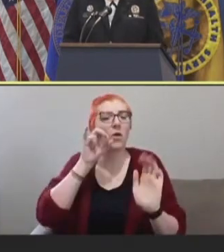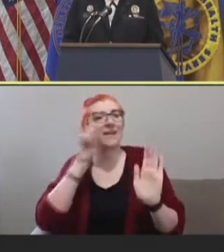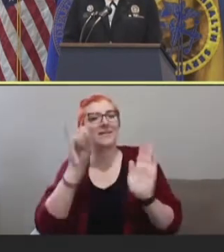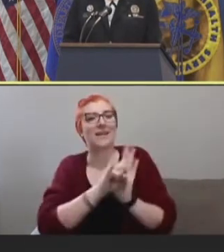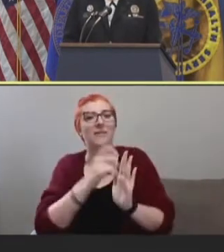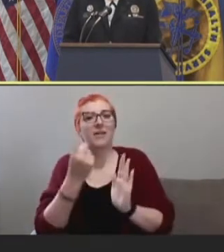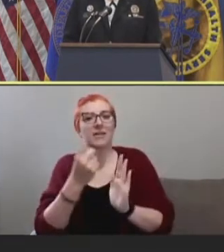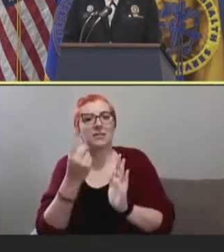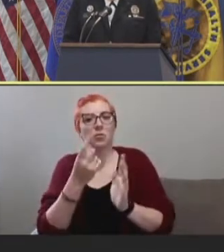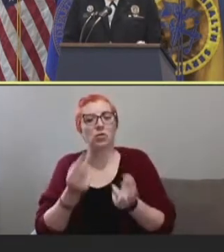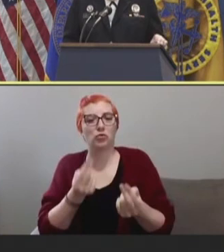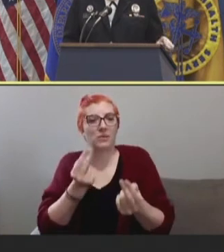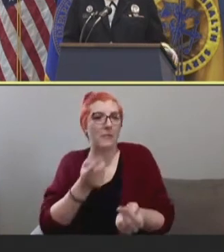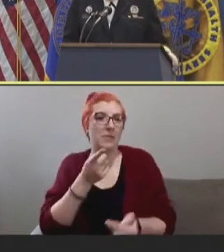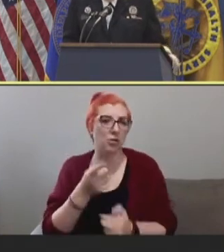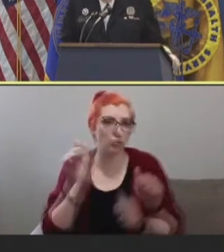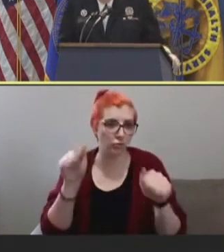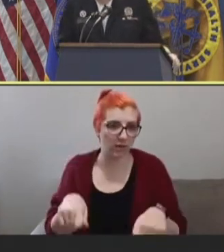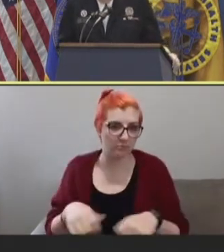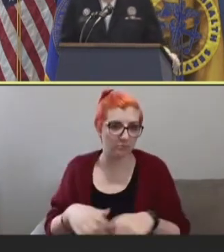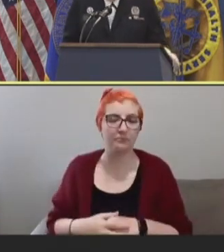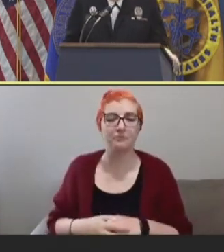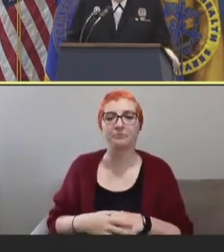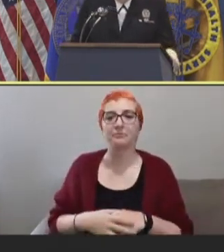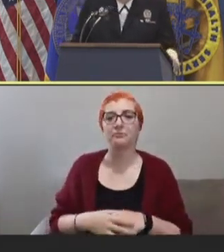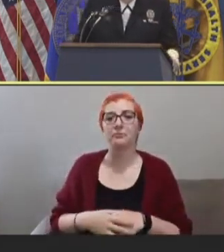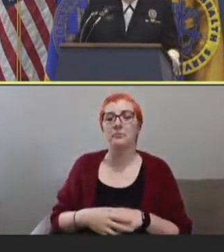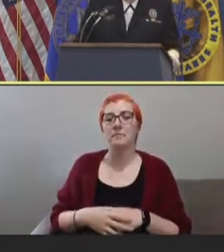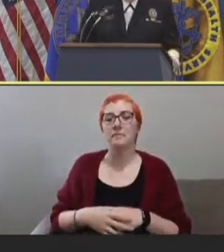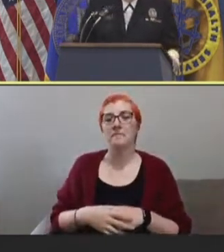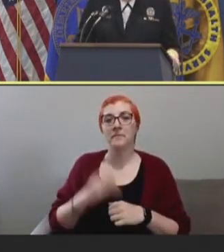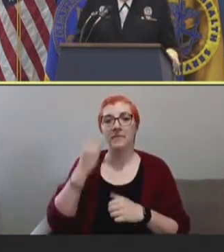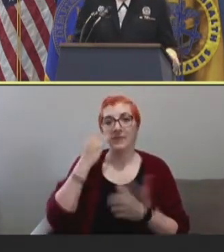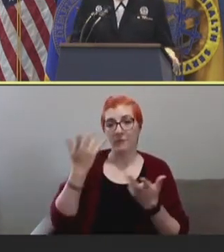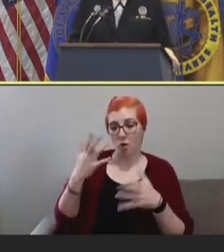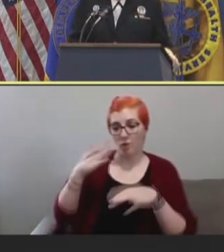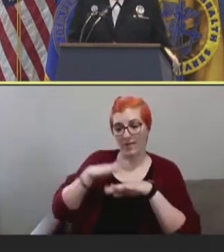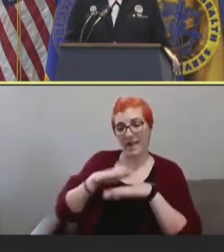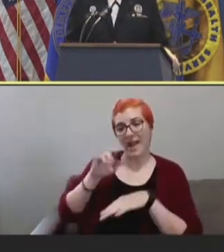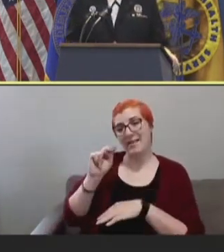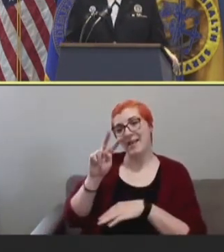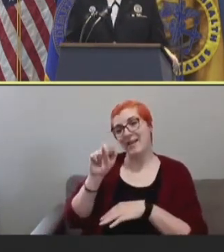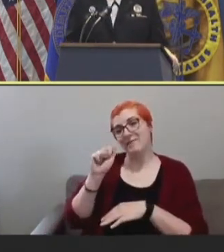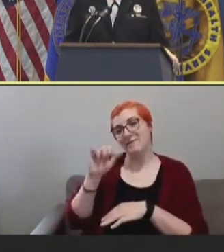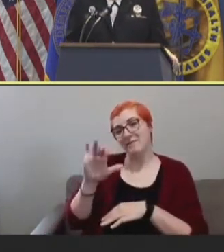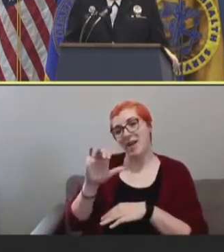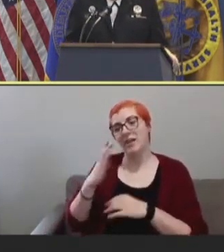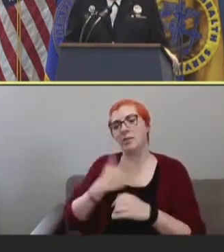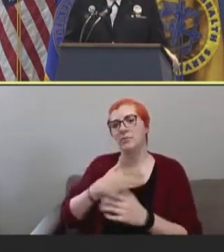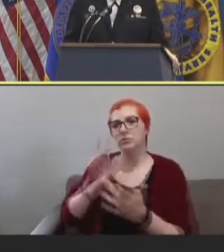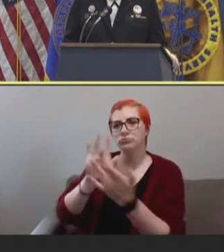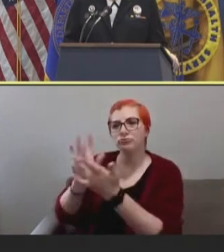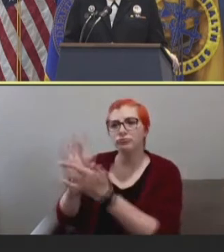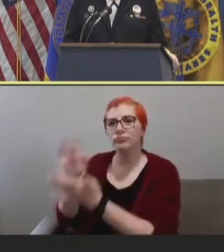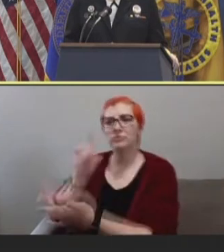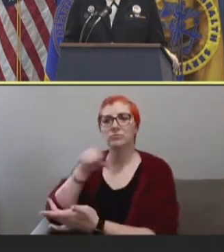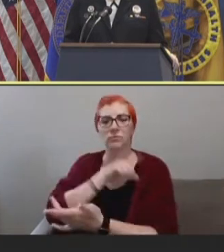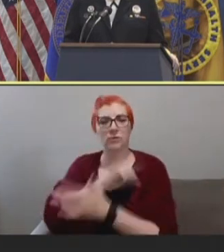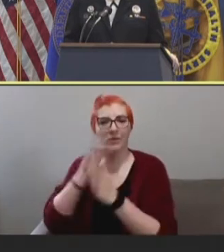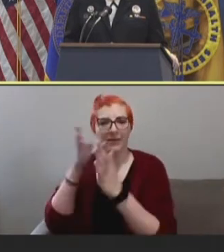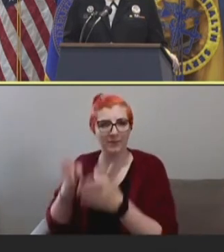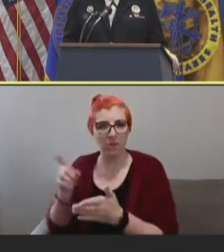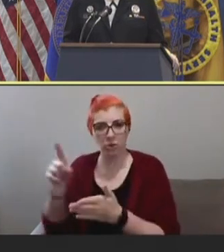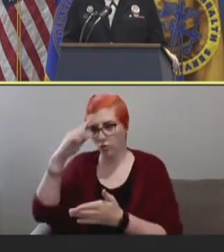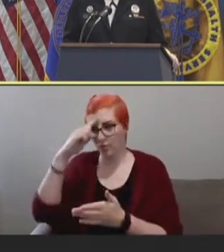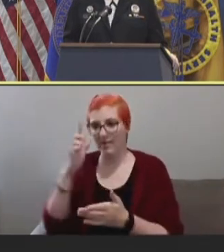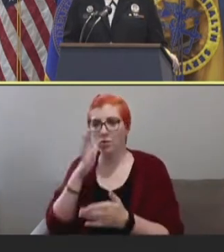them. And for those who are already serving on NVAC, please reach out to qualified candidates that you think would be excellent